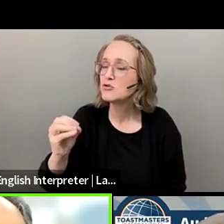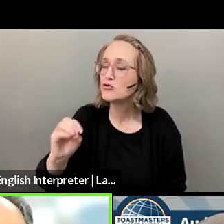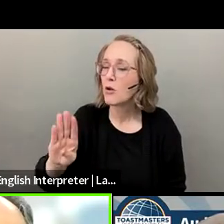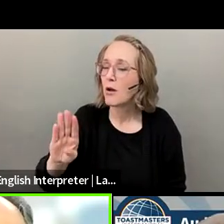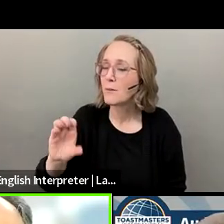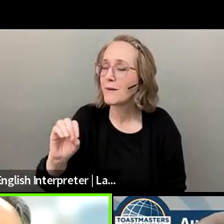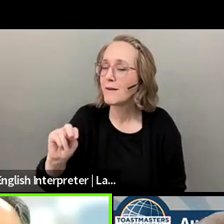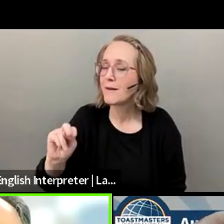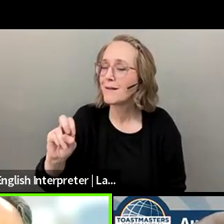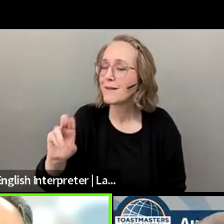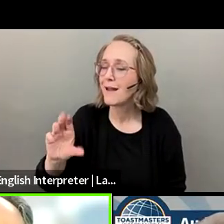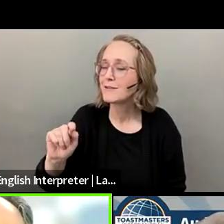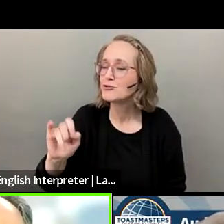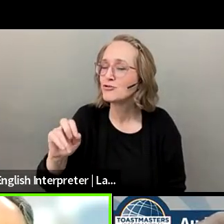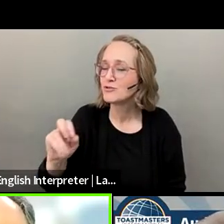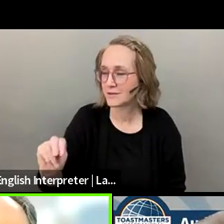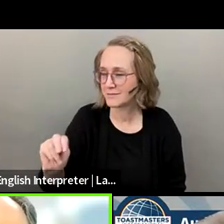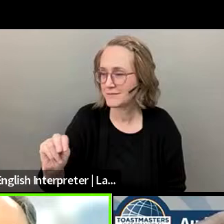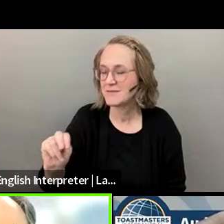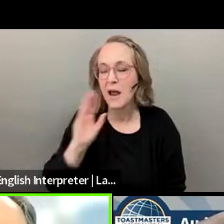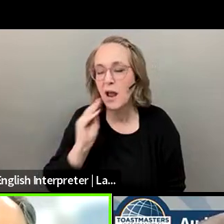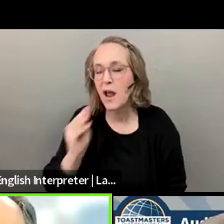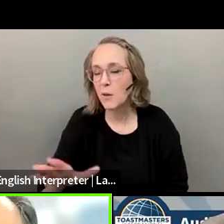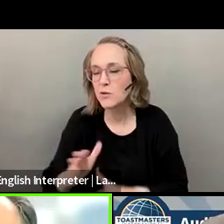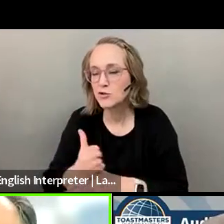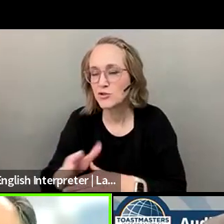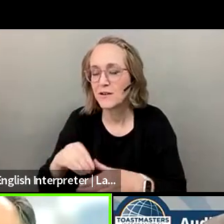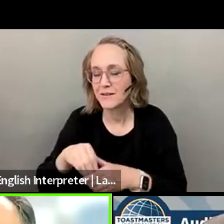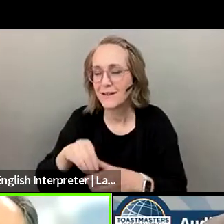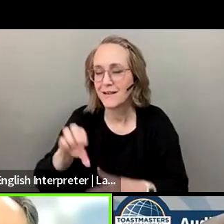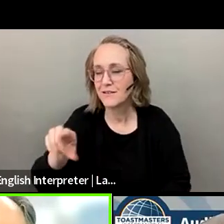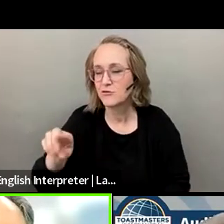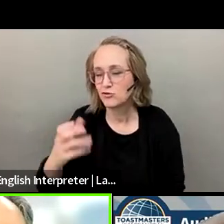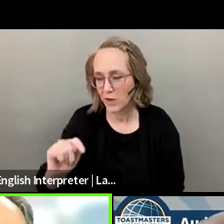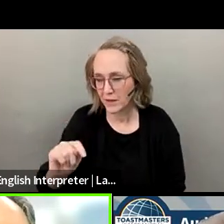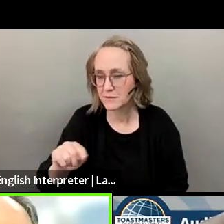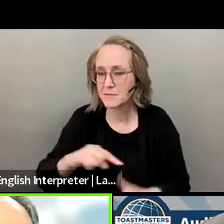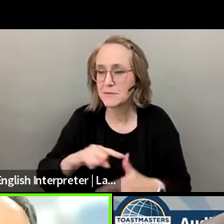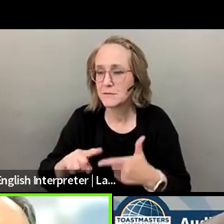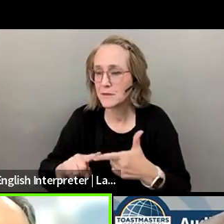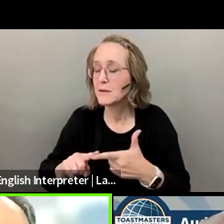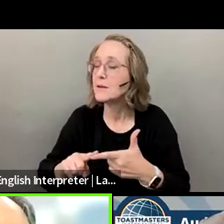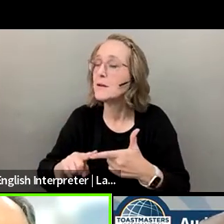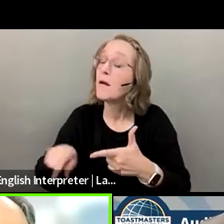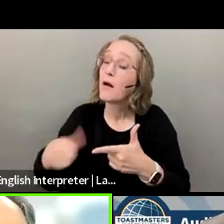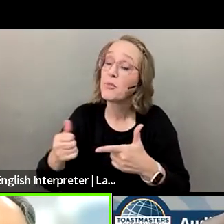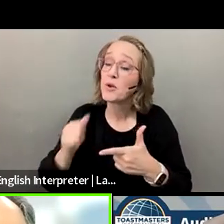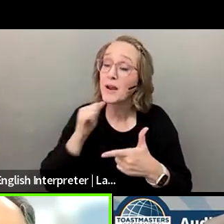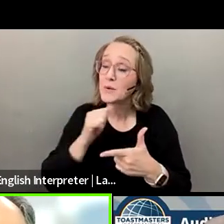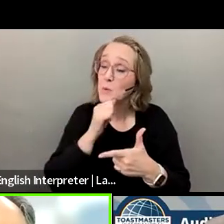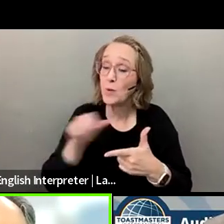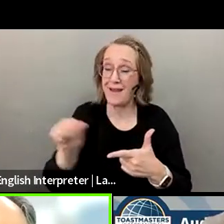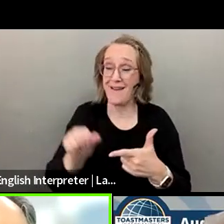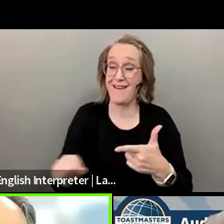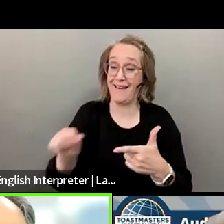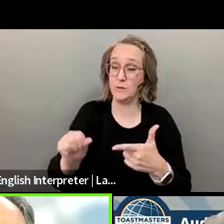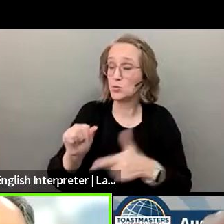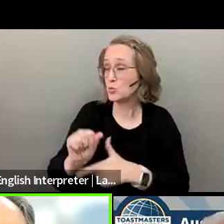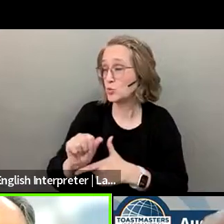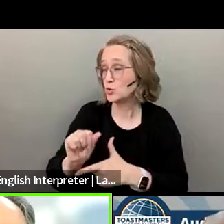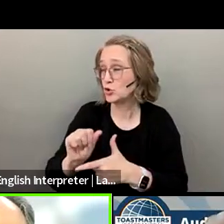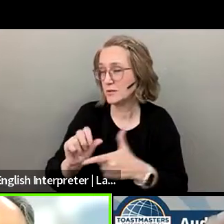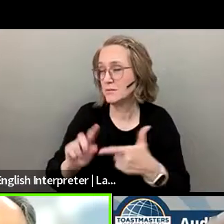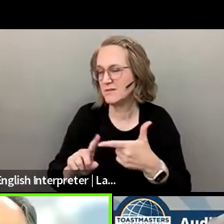link. And then also Arizona at Work, that system, and I'll put their website in the link as